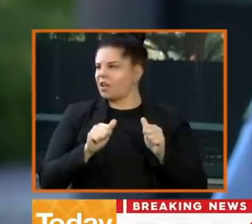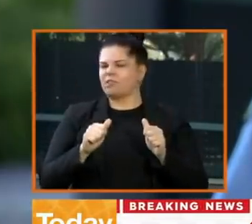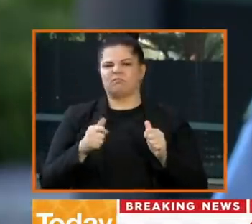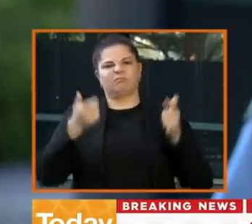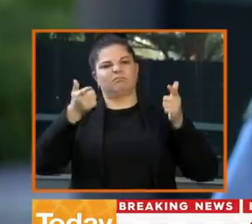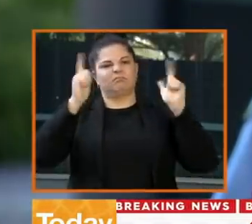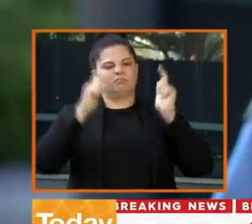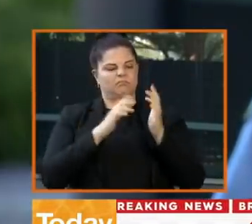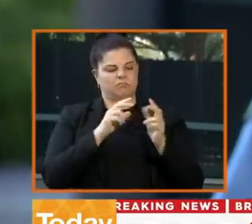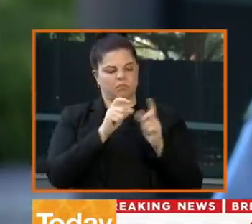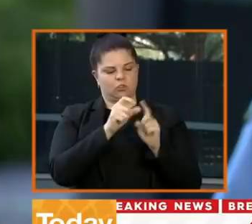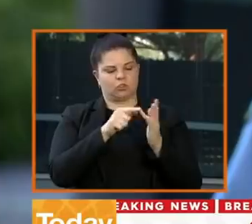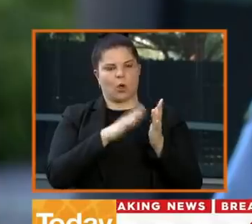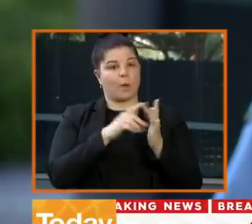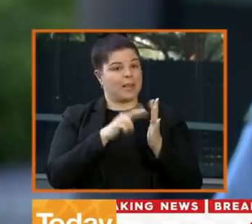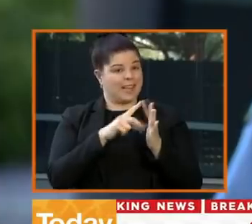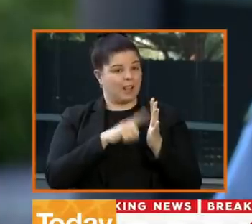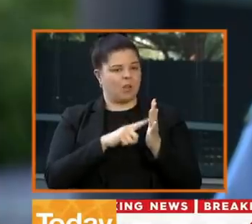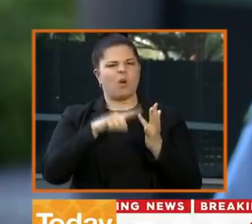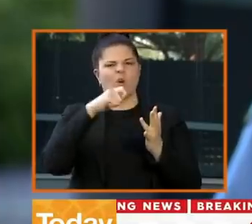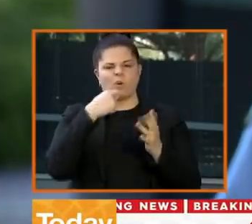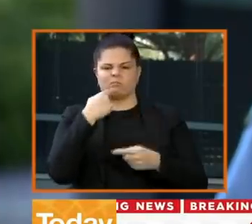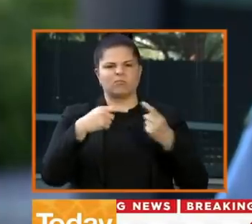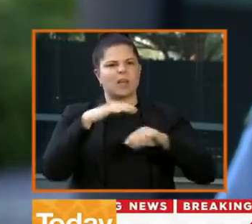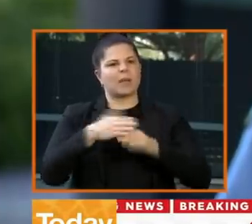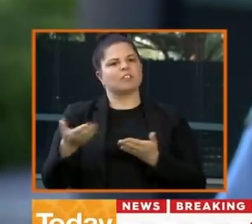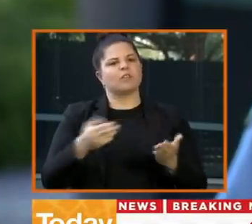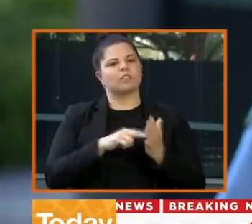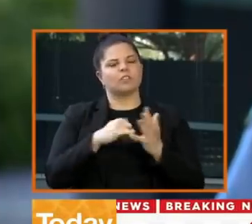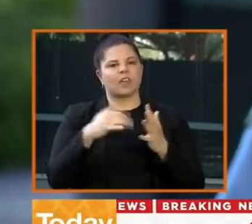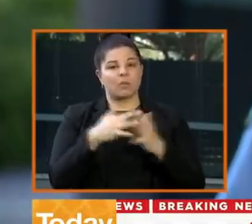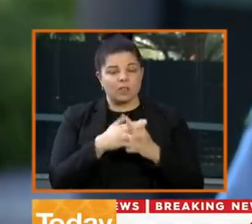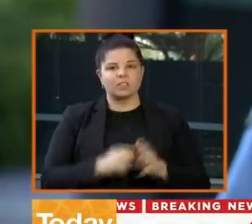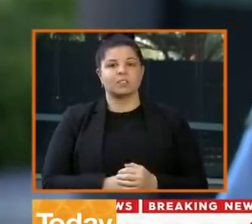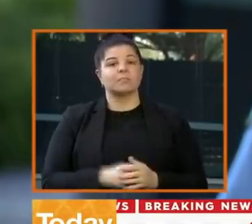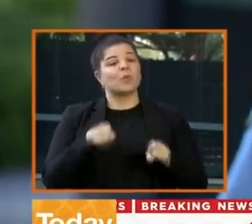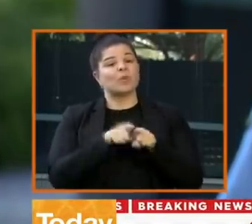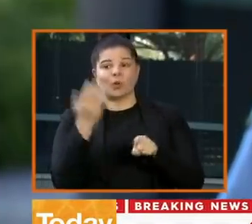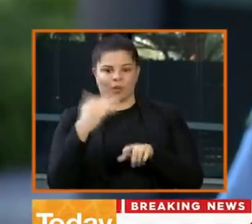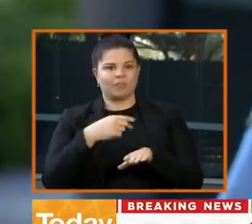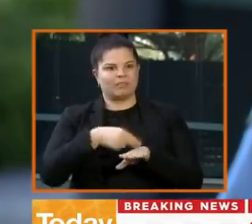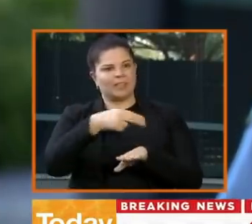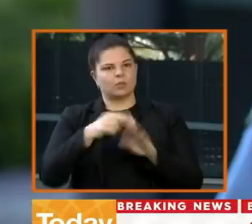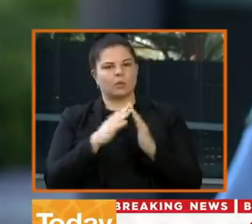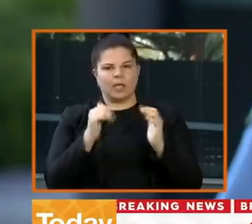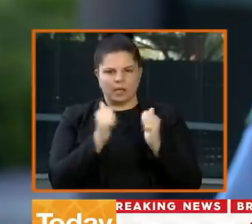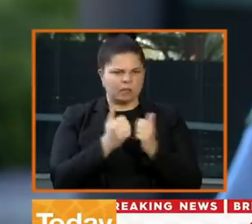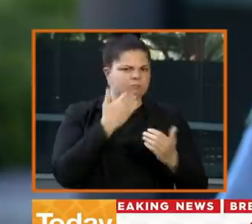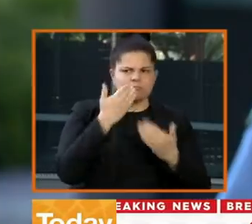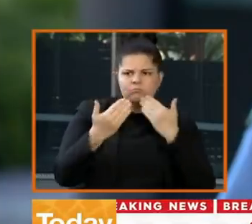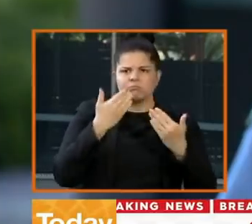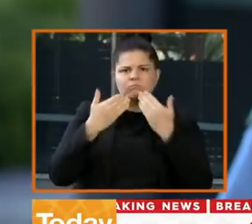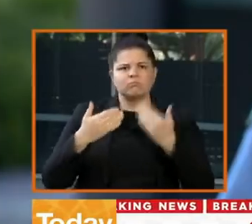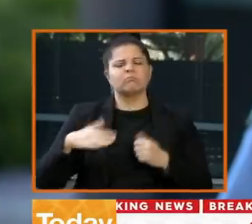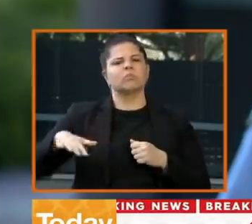to give his update regarding Service New South Wales. But in addition to the great work the health officials did over the weekend, I also want to thank police. The